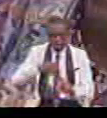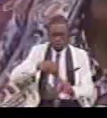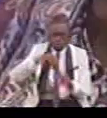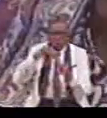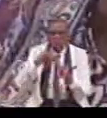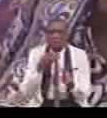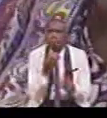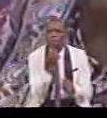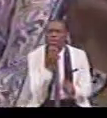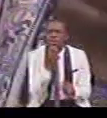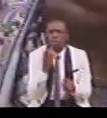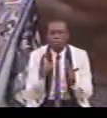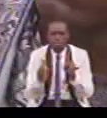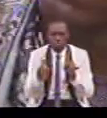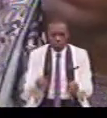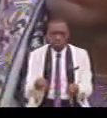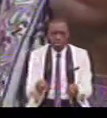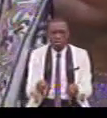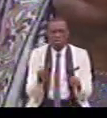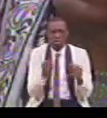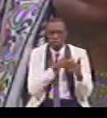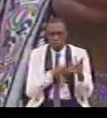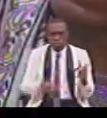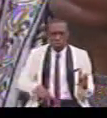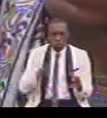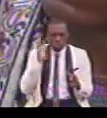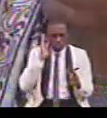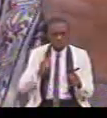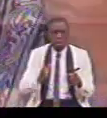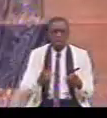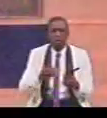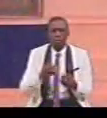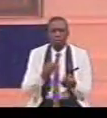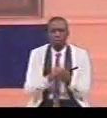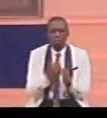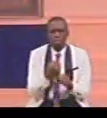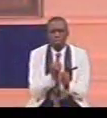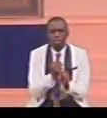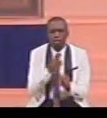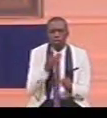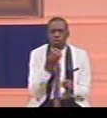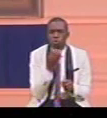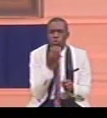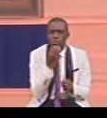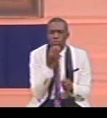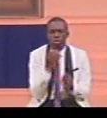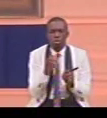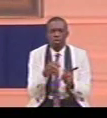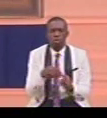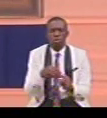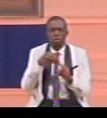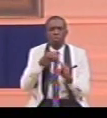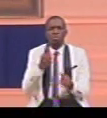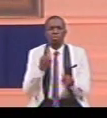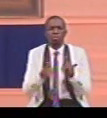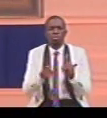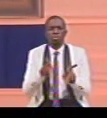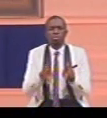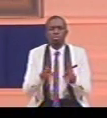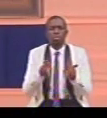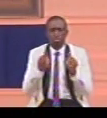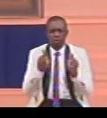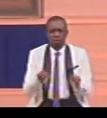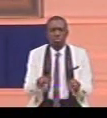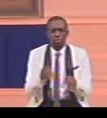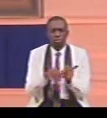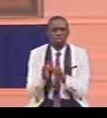the Lord will confirm it in your life who gave himself for us that he might redeem us from all in the equity and